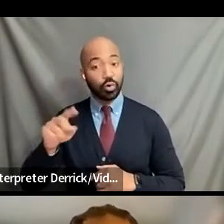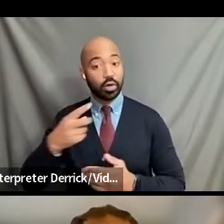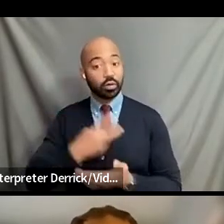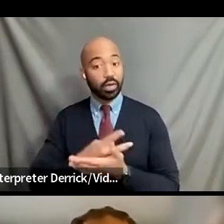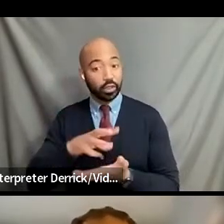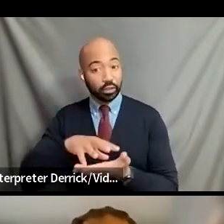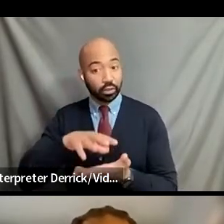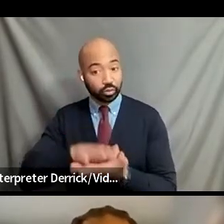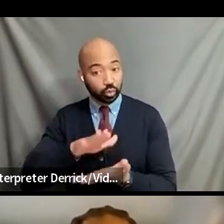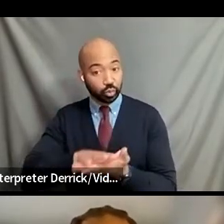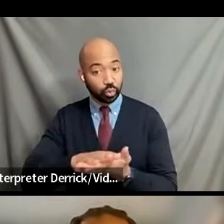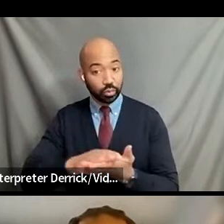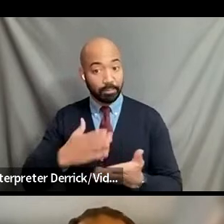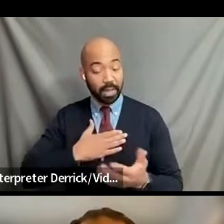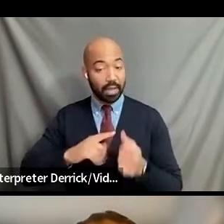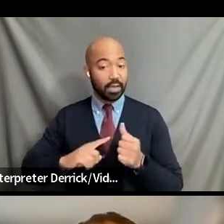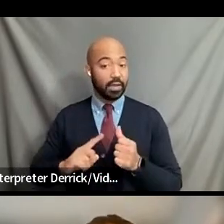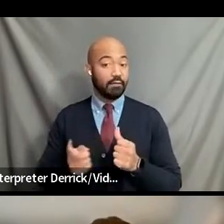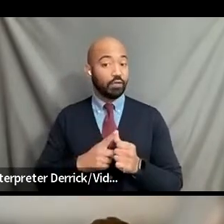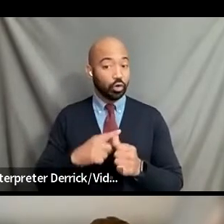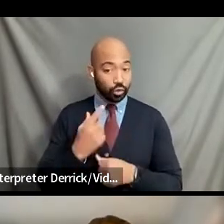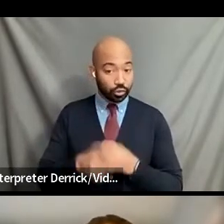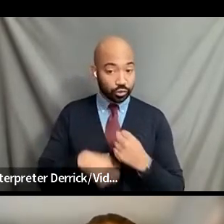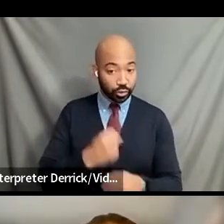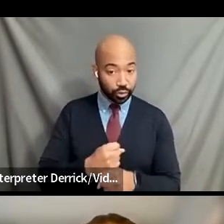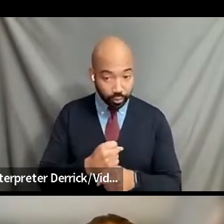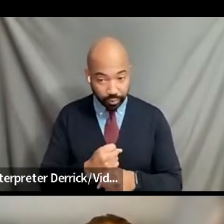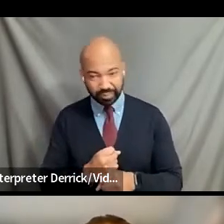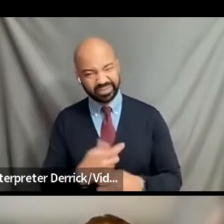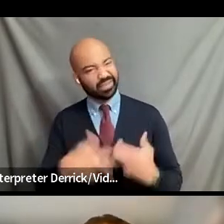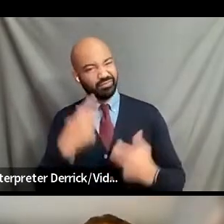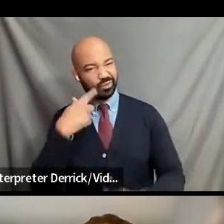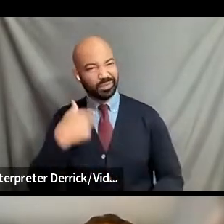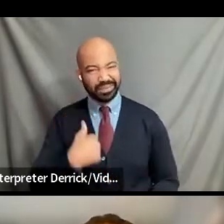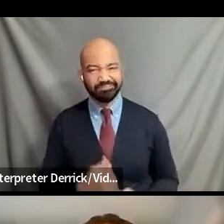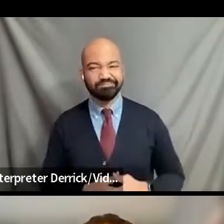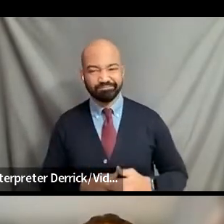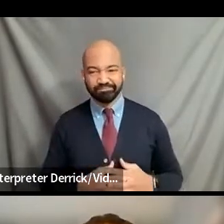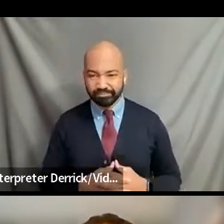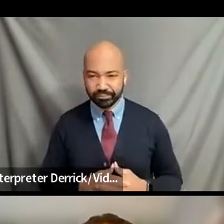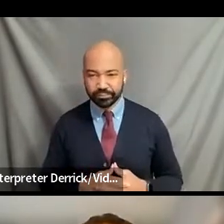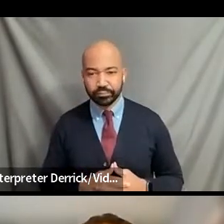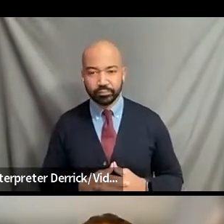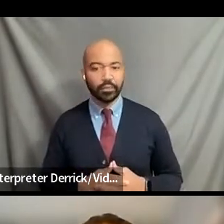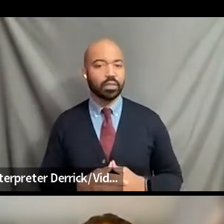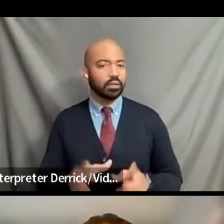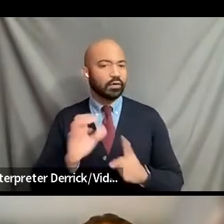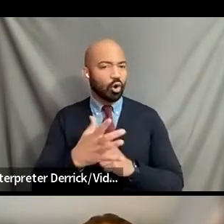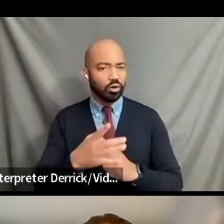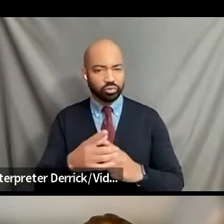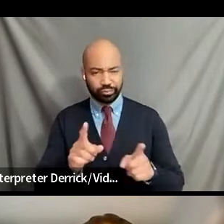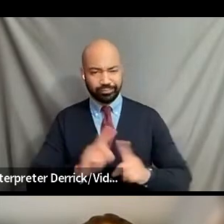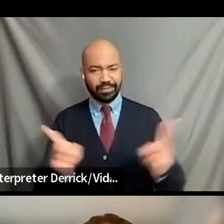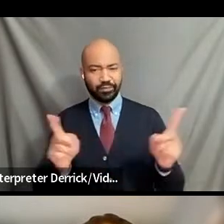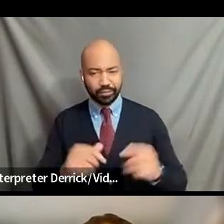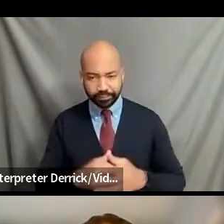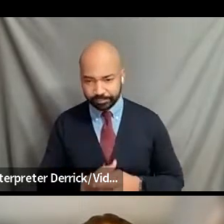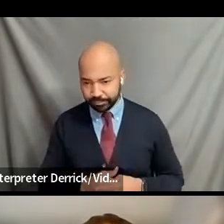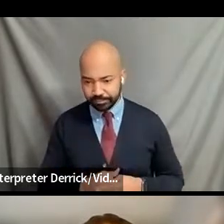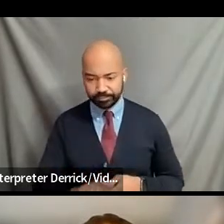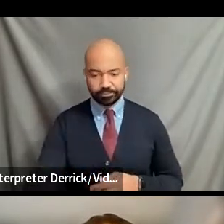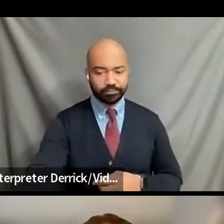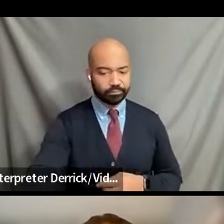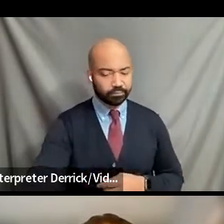first year in grad school is pretty difficult. So you have the culture adjustment. So from Georgia, and so